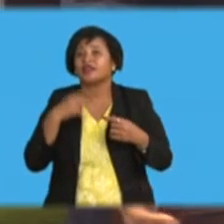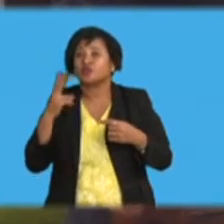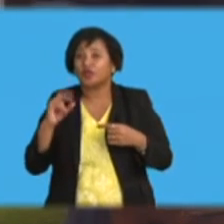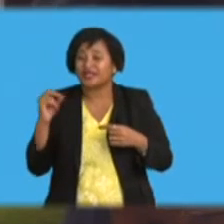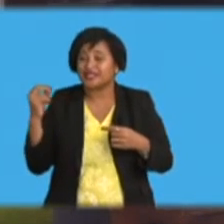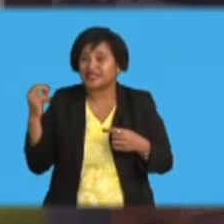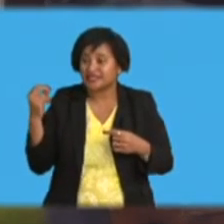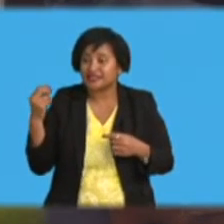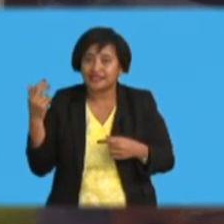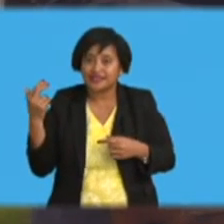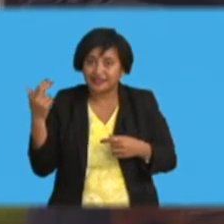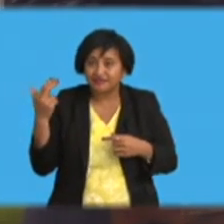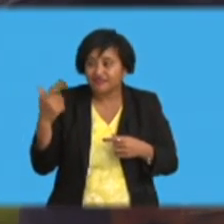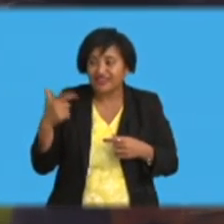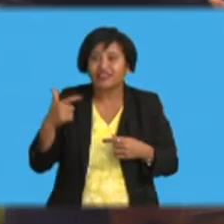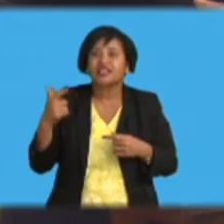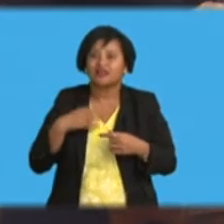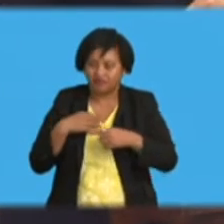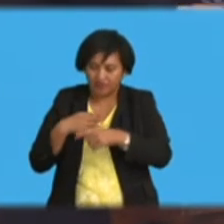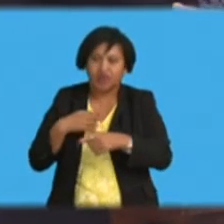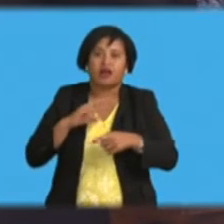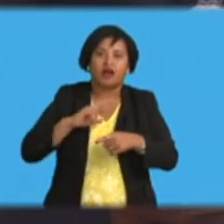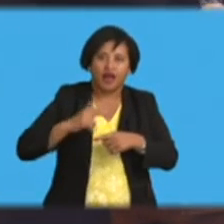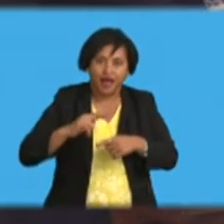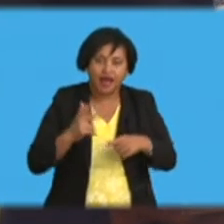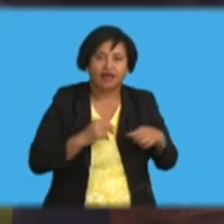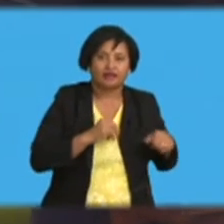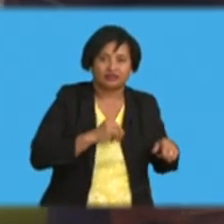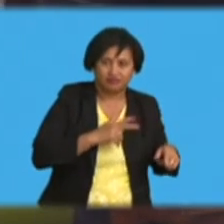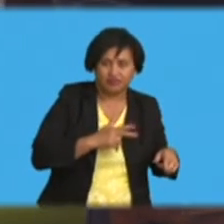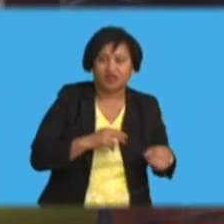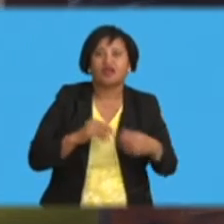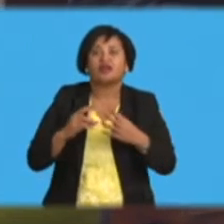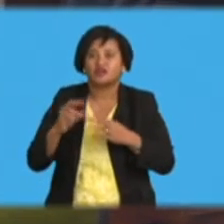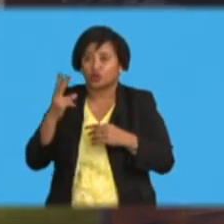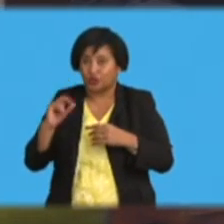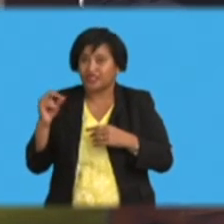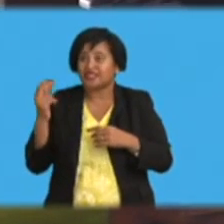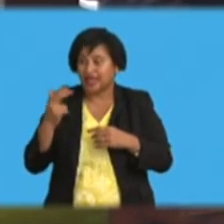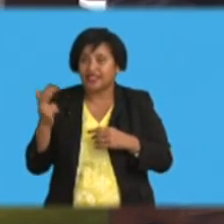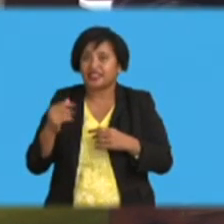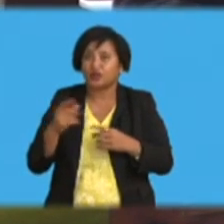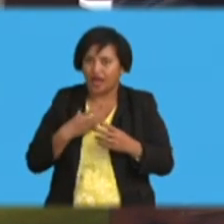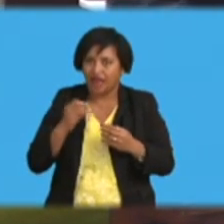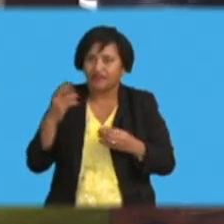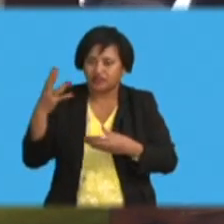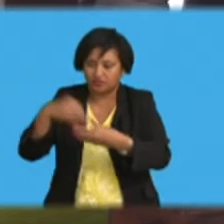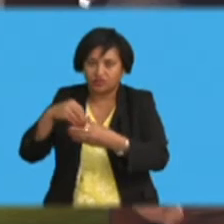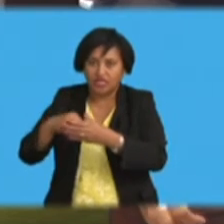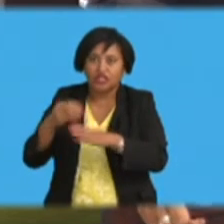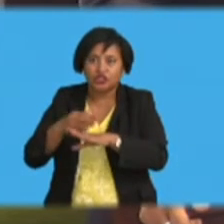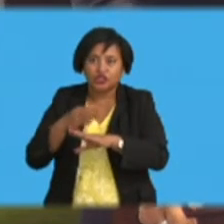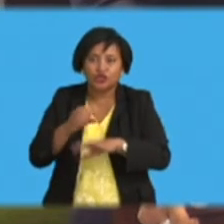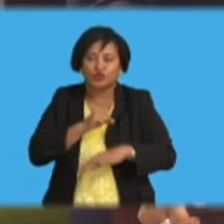Speaker, in 2018, 80 more Fijians will join Fiji Airways as cabin crew, while 8 will join Fiji Link. This means that within a span of less